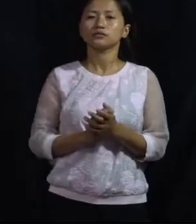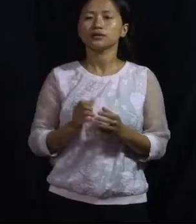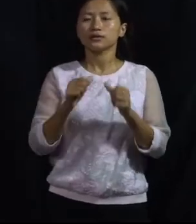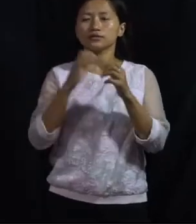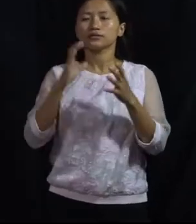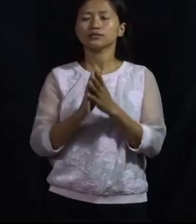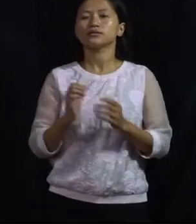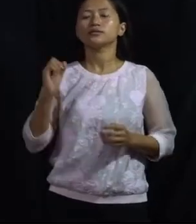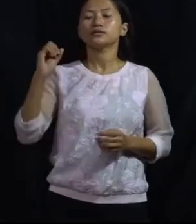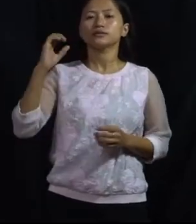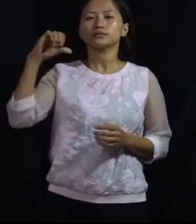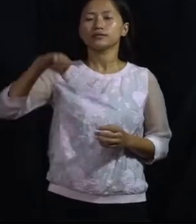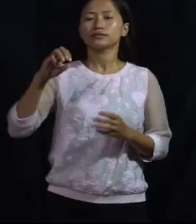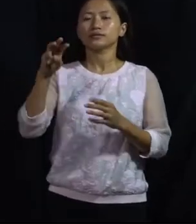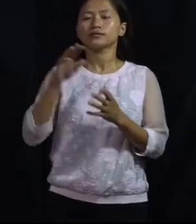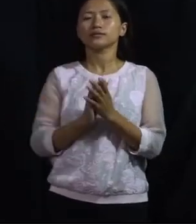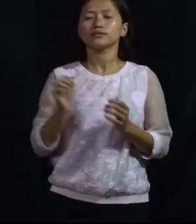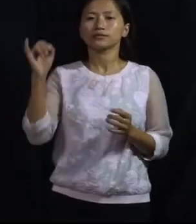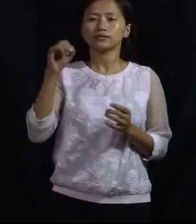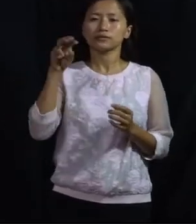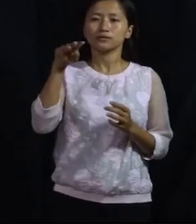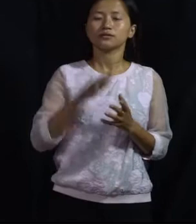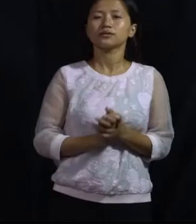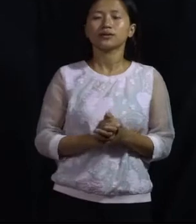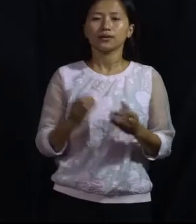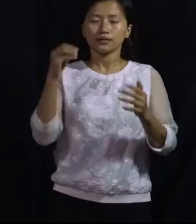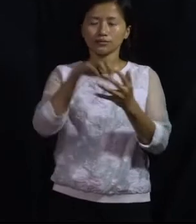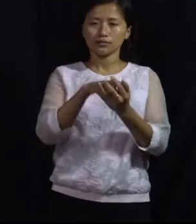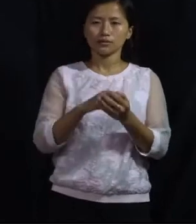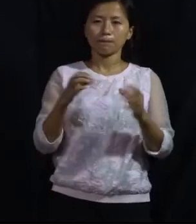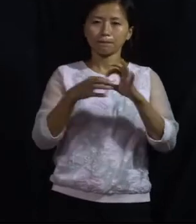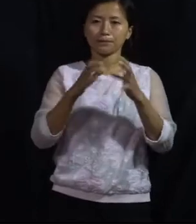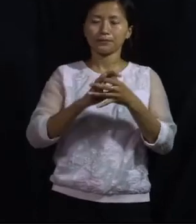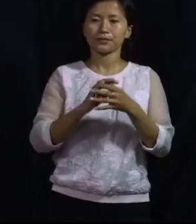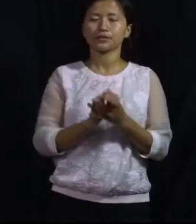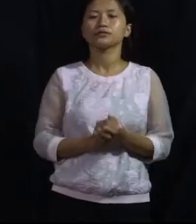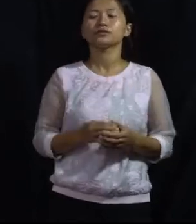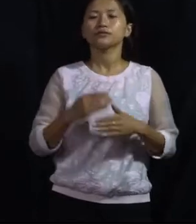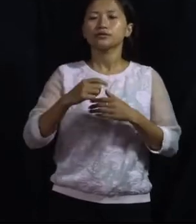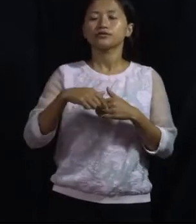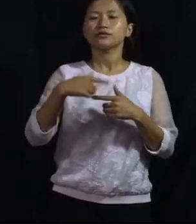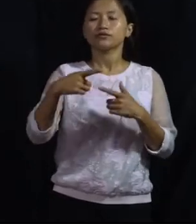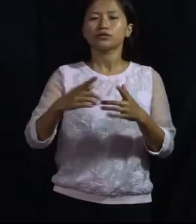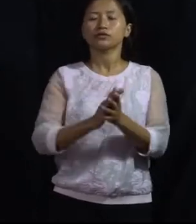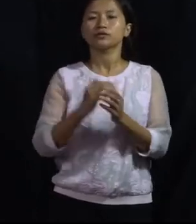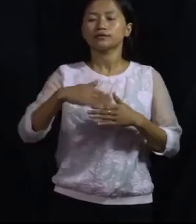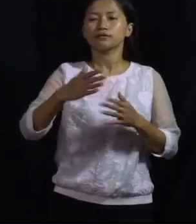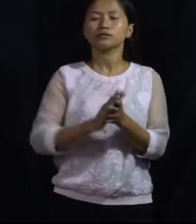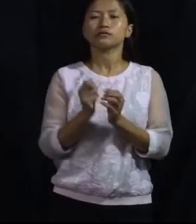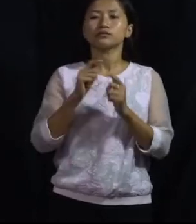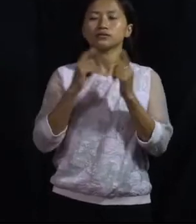9,000, B's capital 6,000. They admitted C into the partnership on the following terms: C to